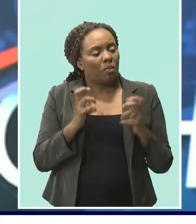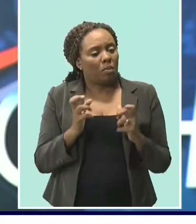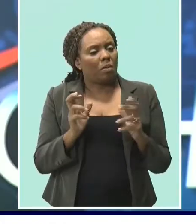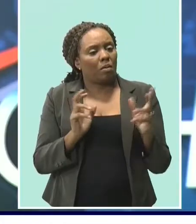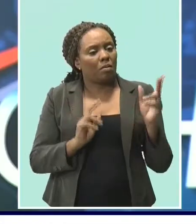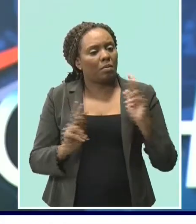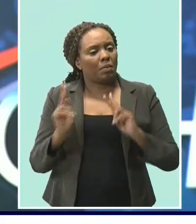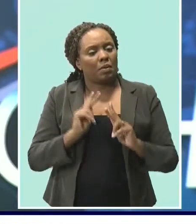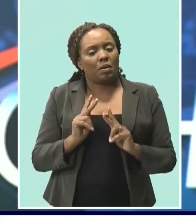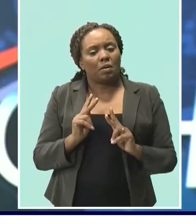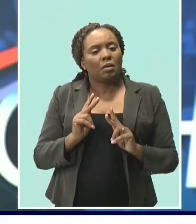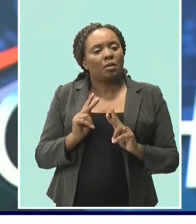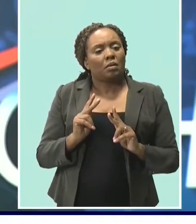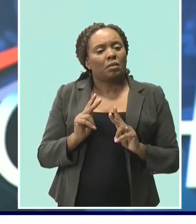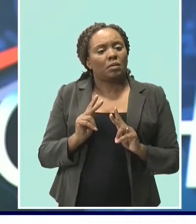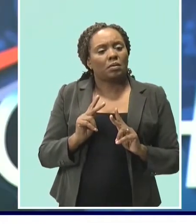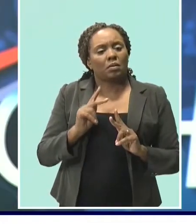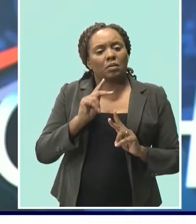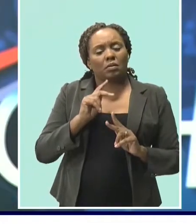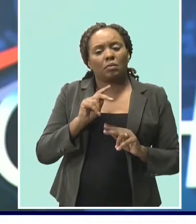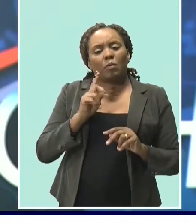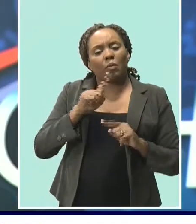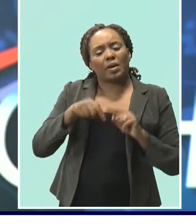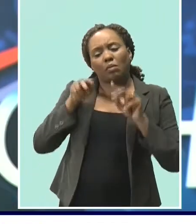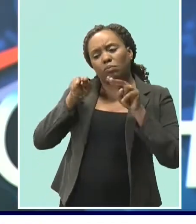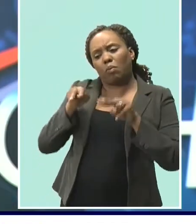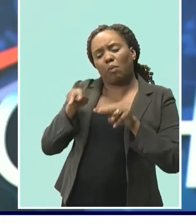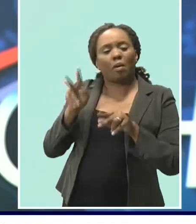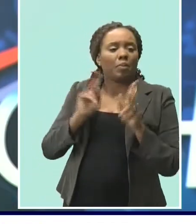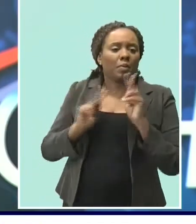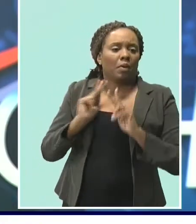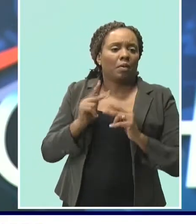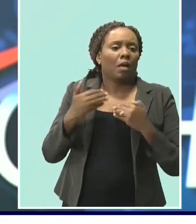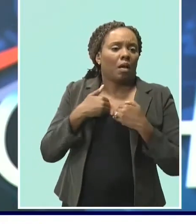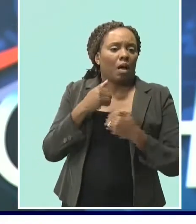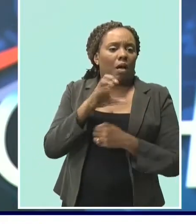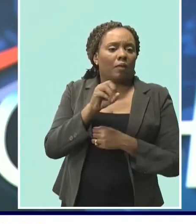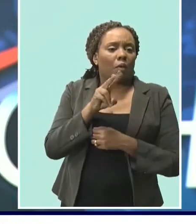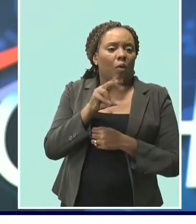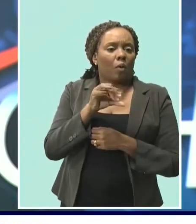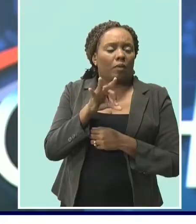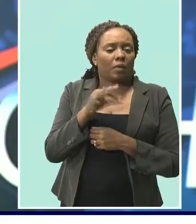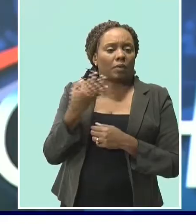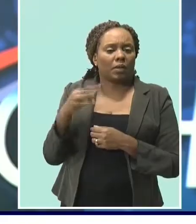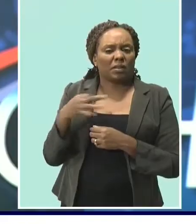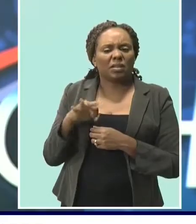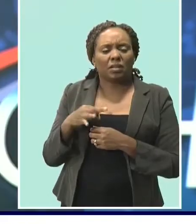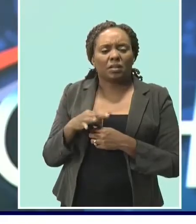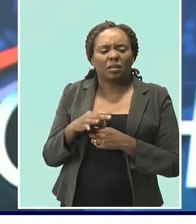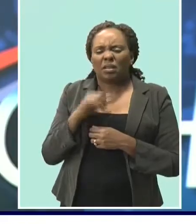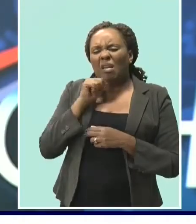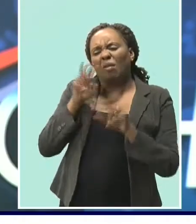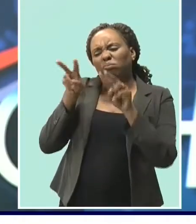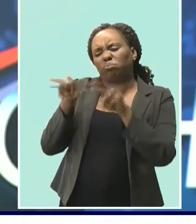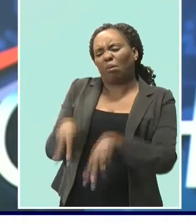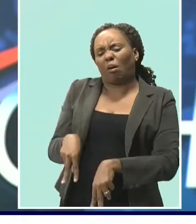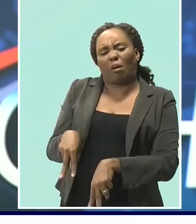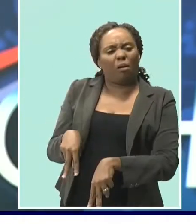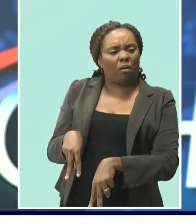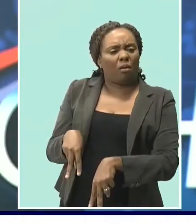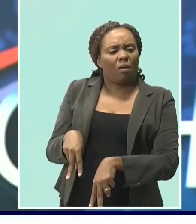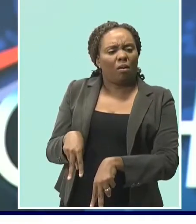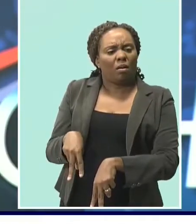positive patients and those who have recovered from the condition. The ambassador expressed the view as she responded to questions from the